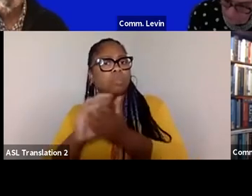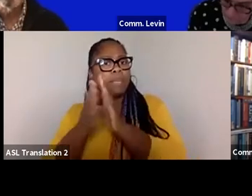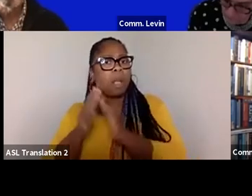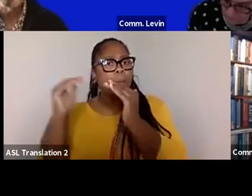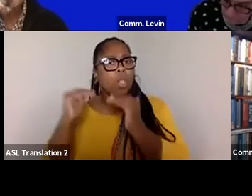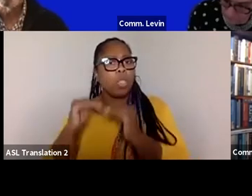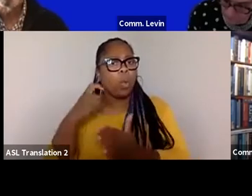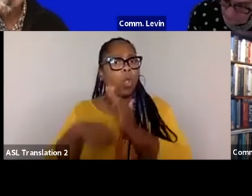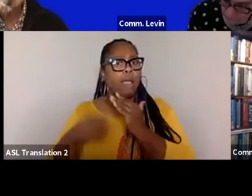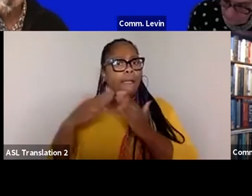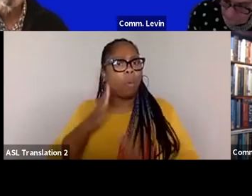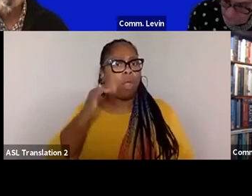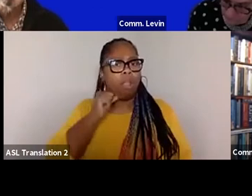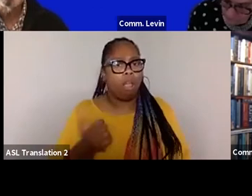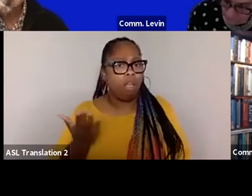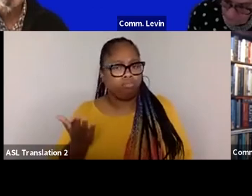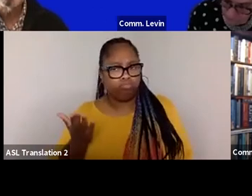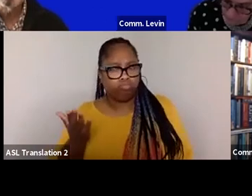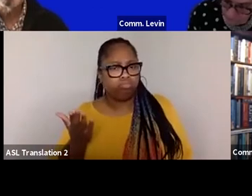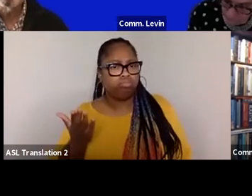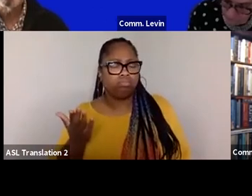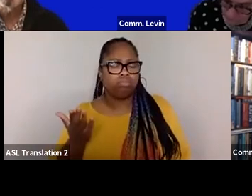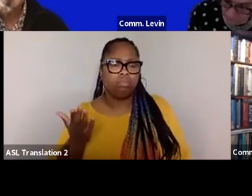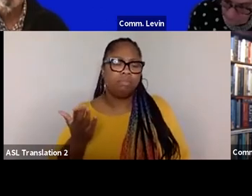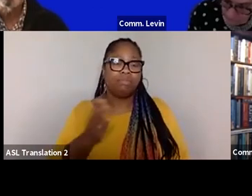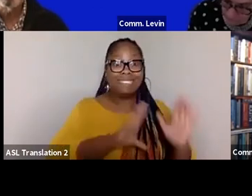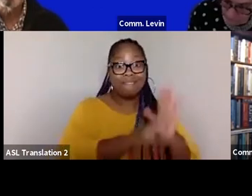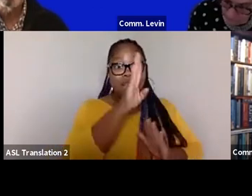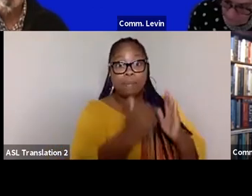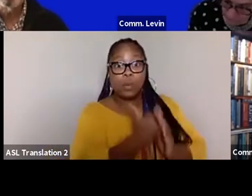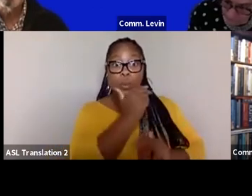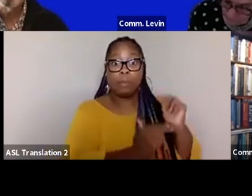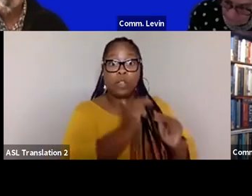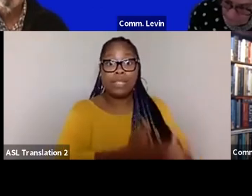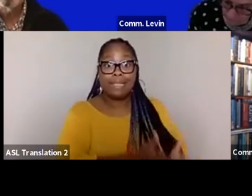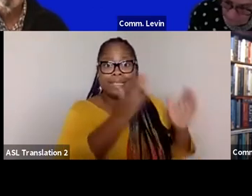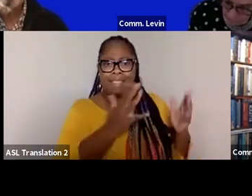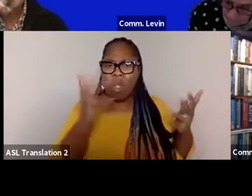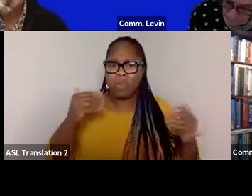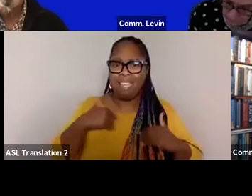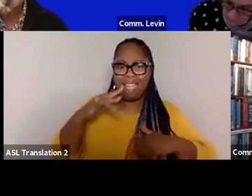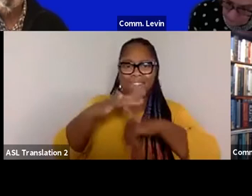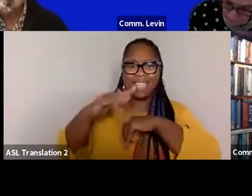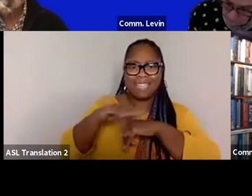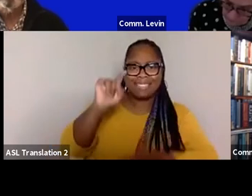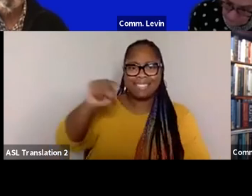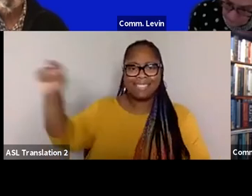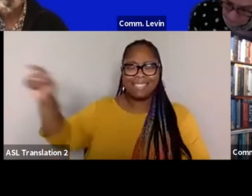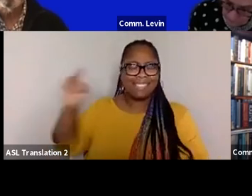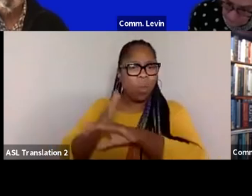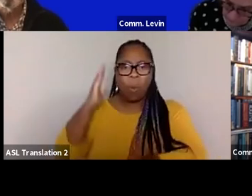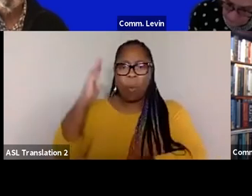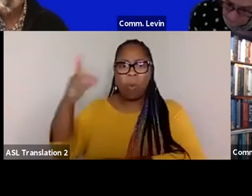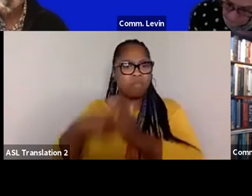housing? I think that just developing a new building when there's a lot of vacancies on these overpriced apartment buildings